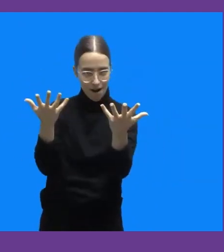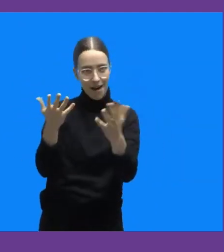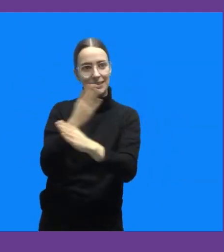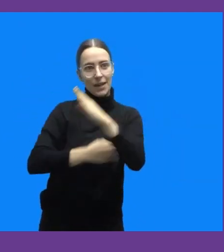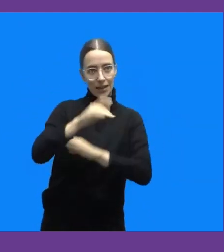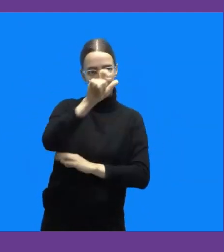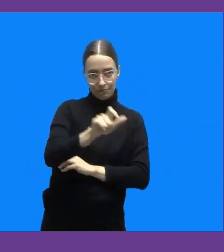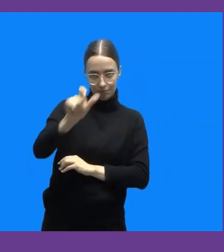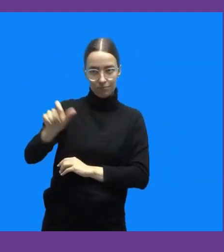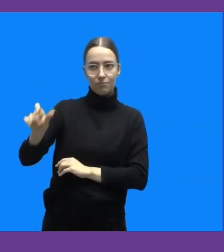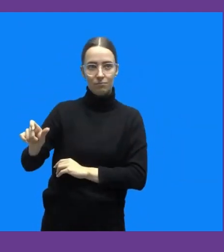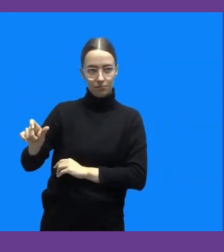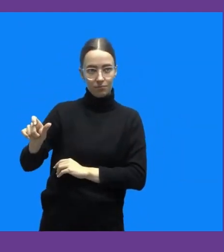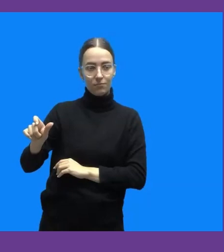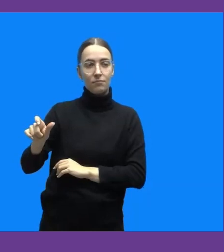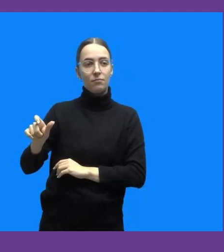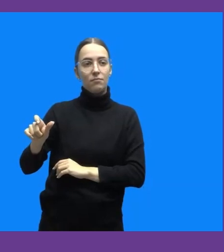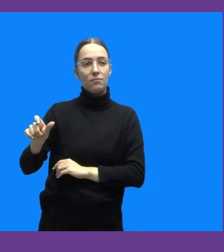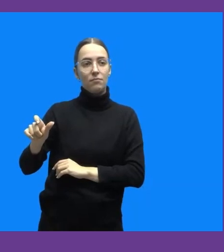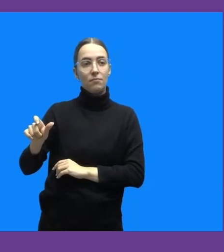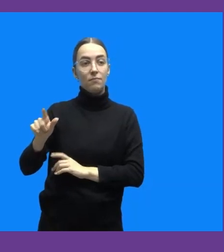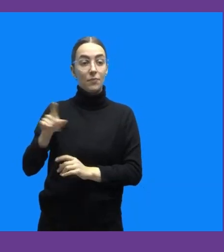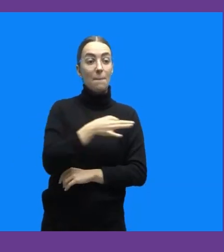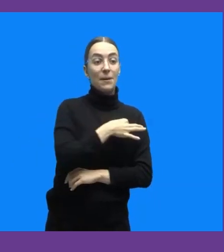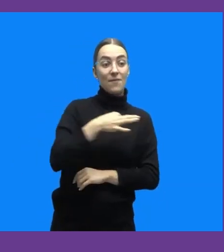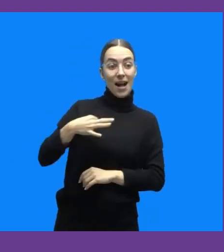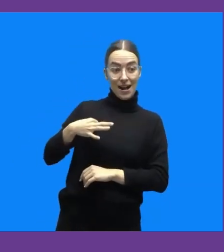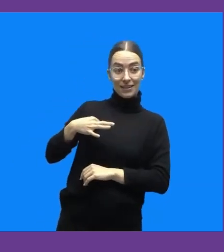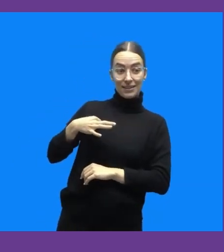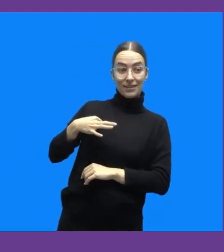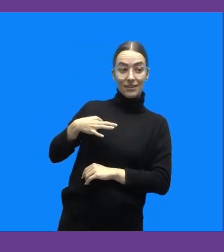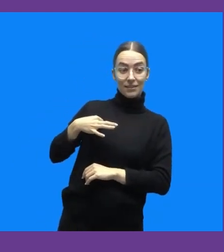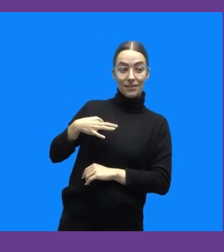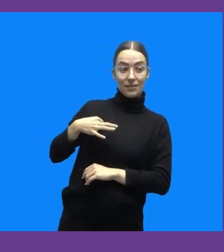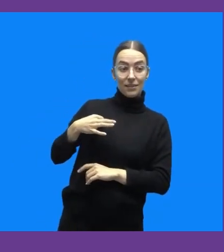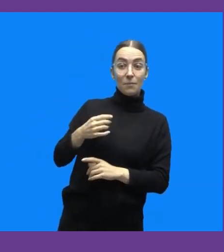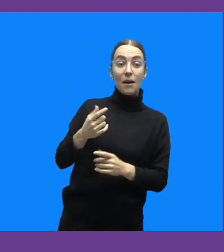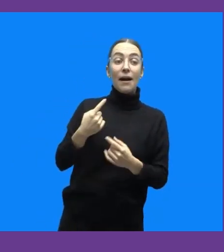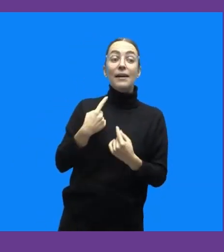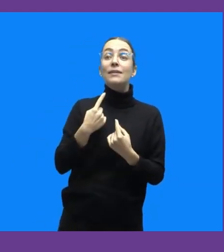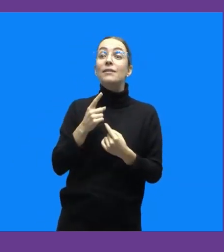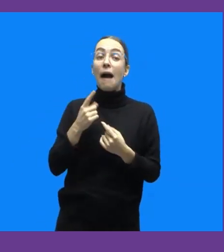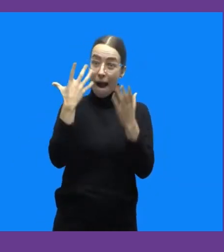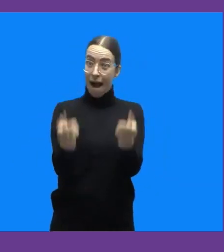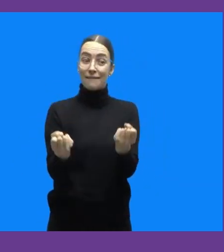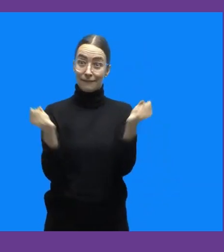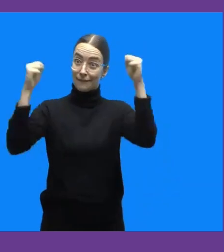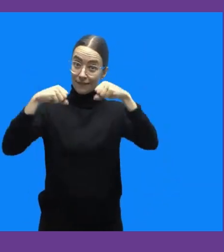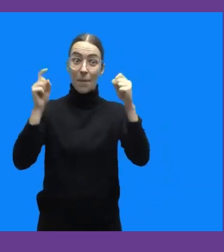to the private sector in this matter? What do you think that is the immediate change now that we are coming with